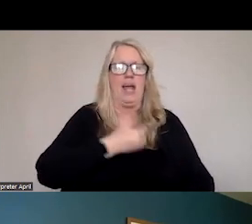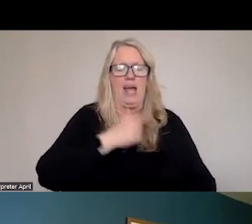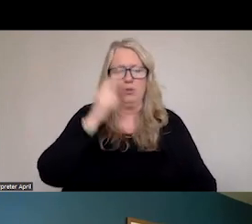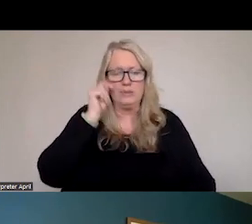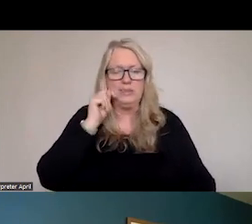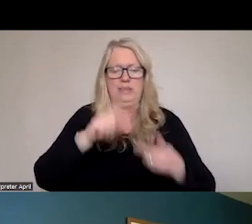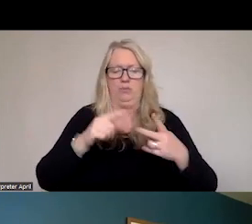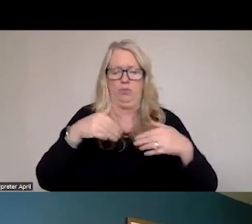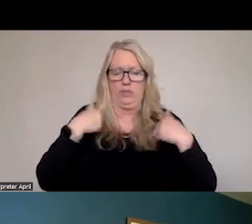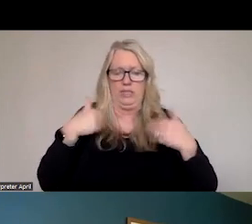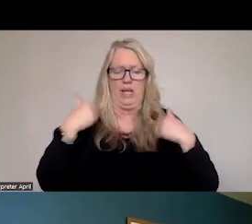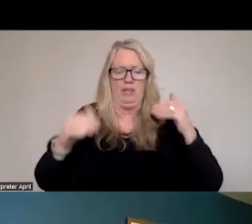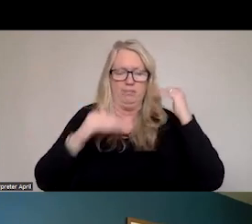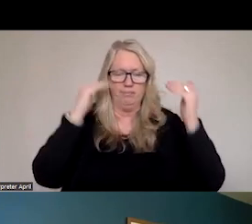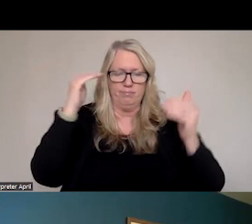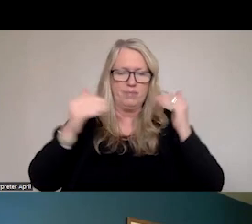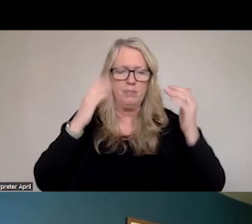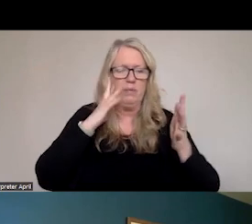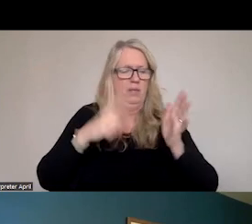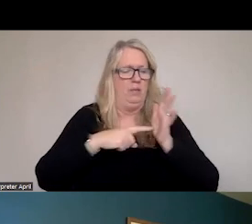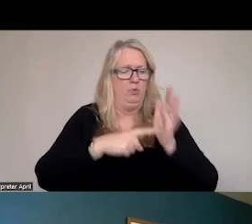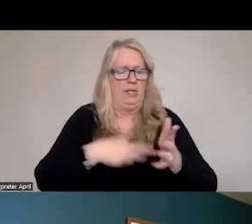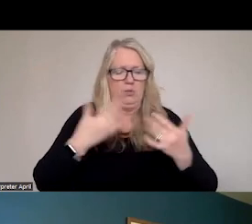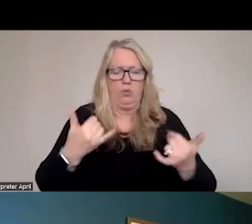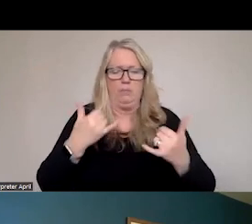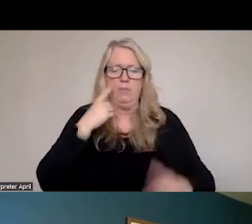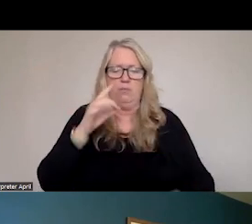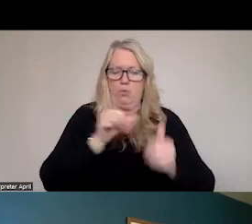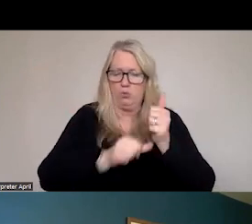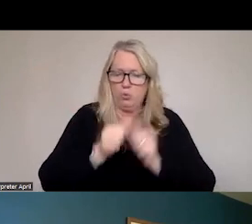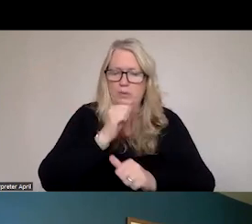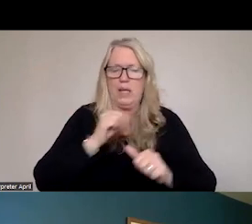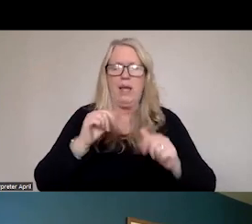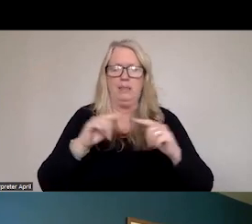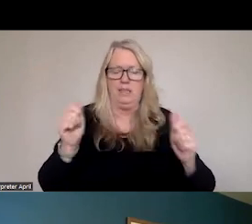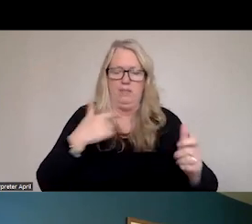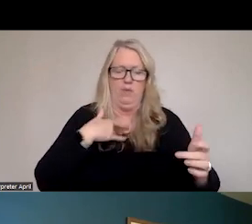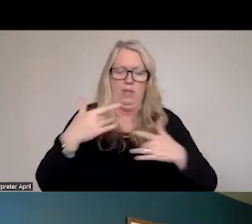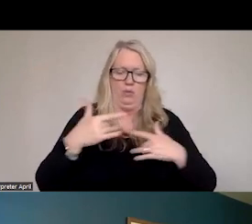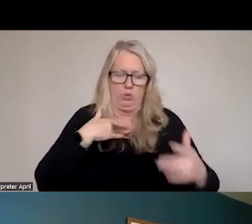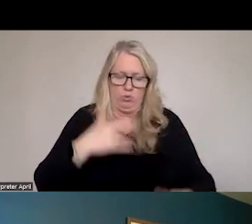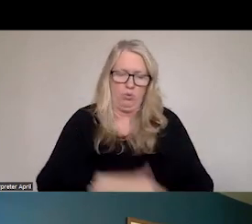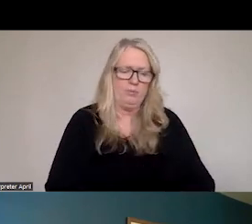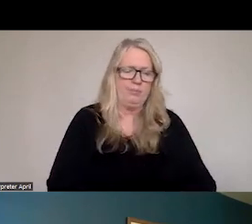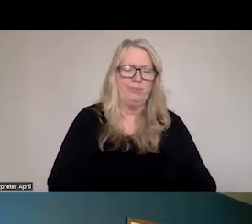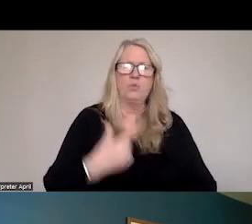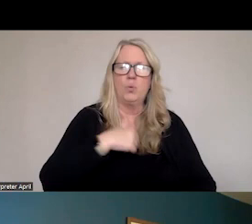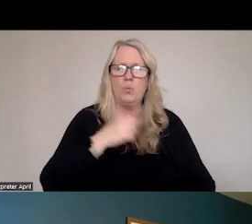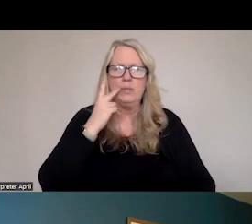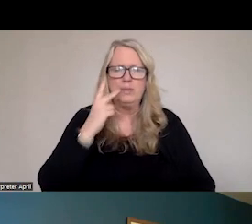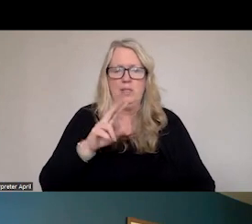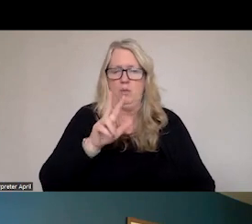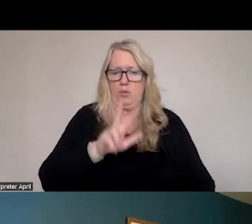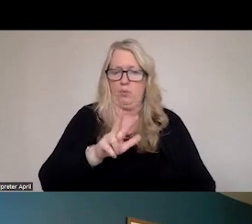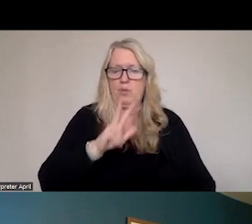and where some of the data has been presented today in terms of our suicide risks and concerns we have, but we see 3, 4, and